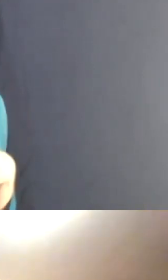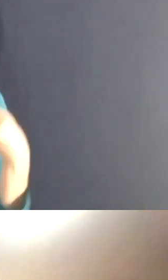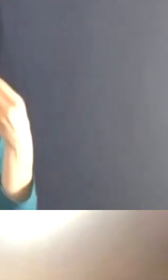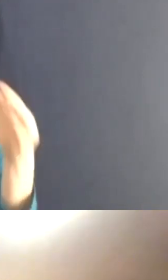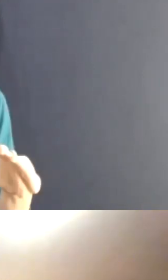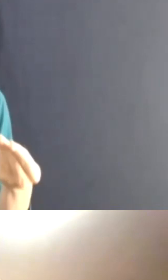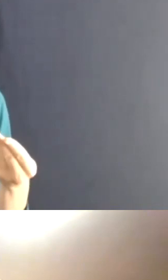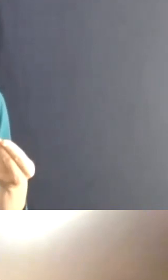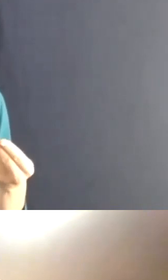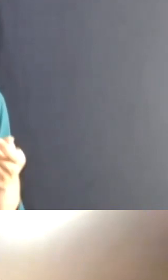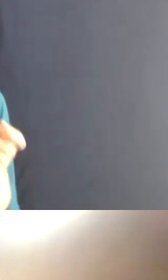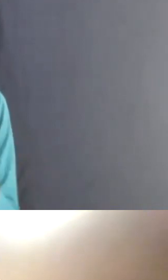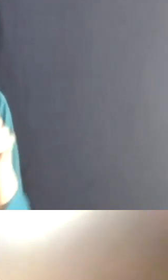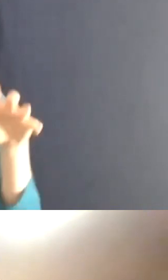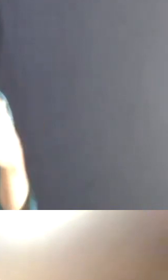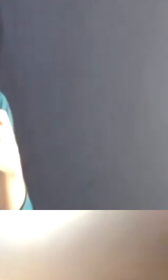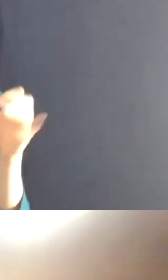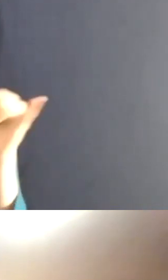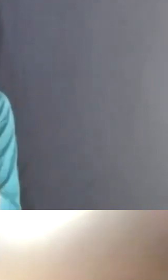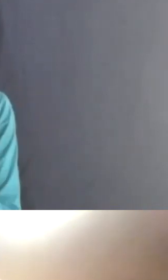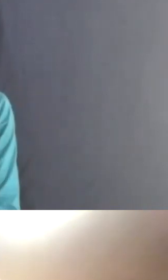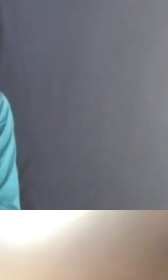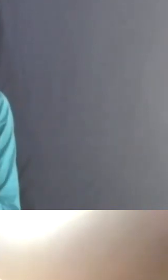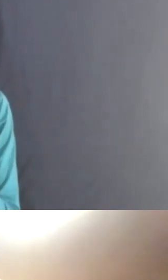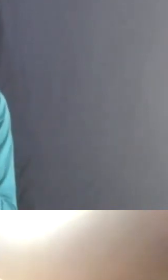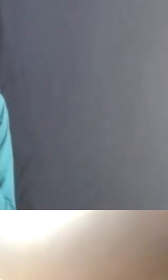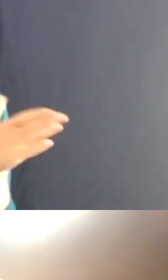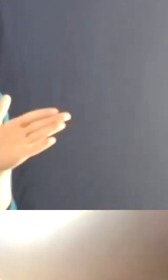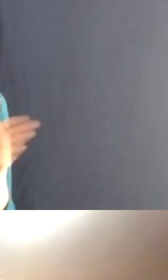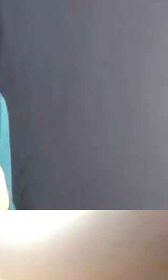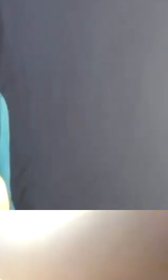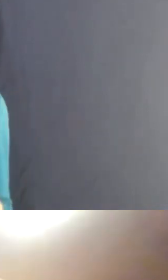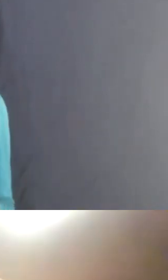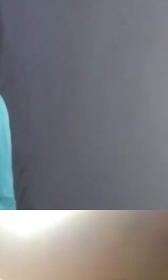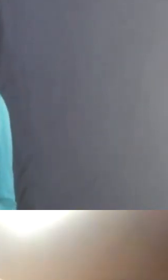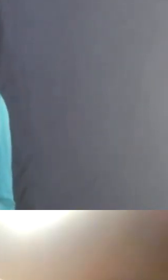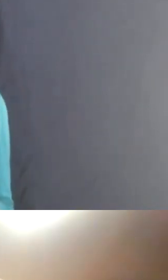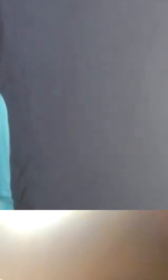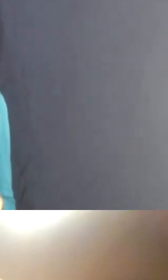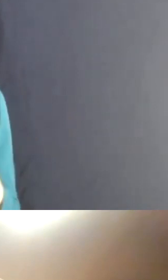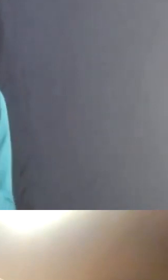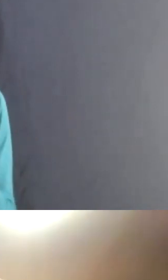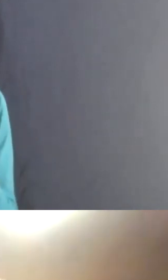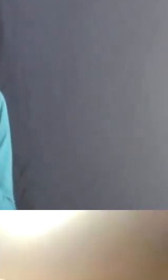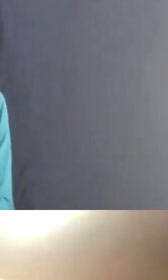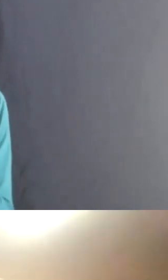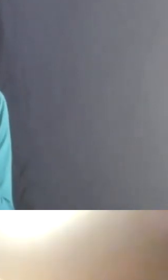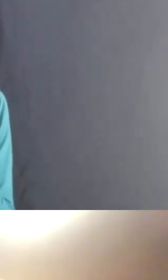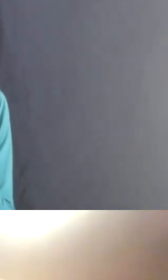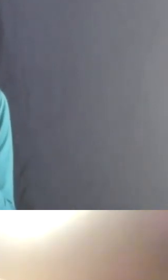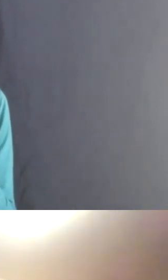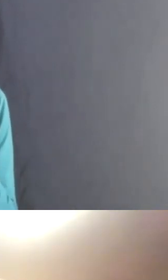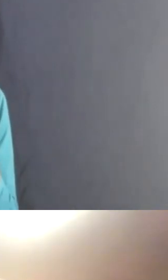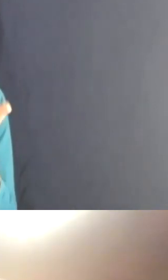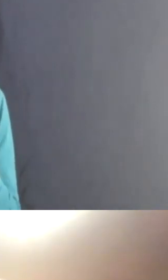of individuals, and not everyone. We have designed the care coordination requirements in Chapter